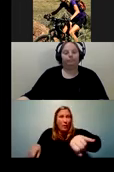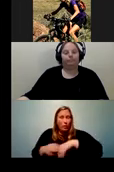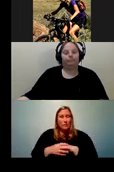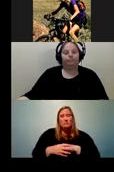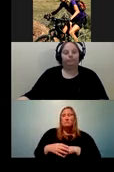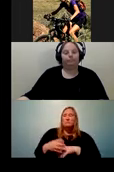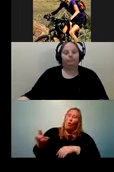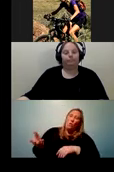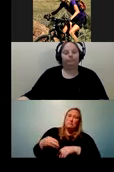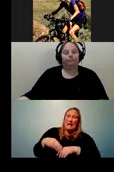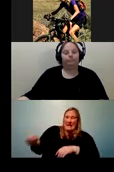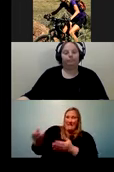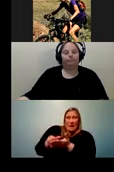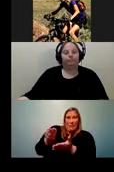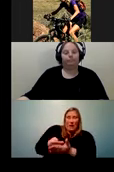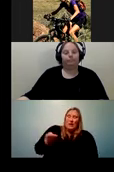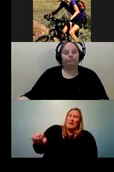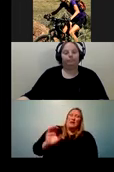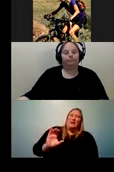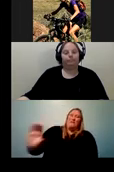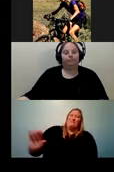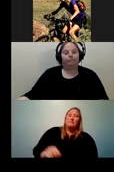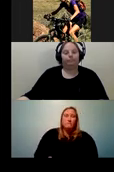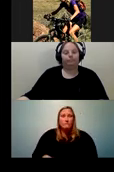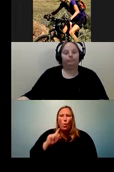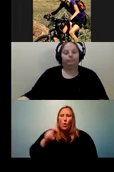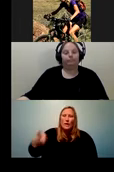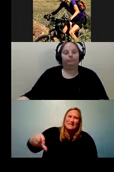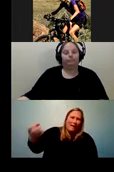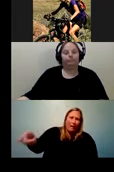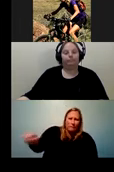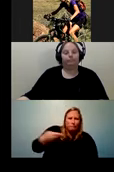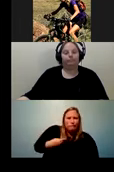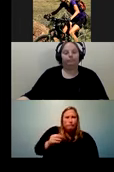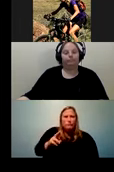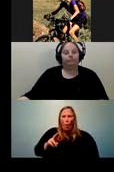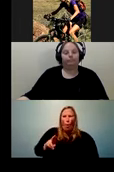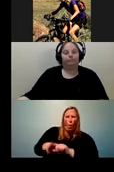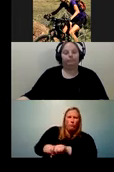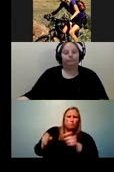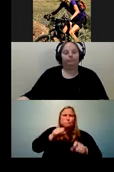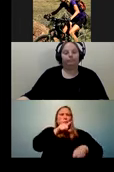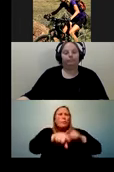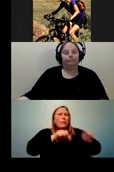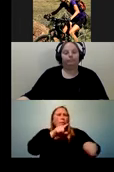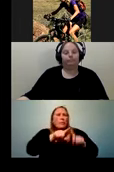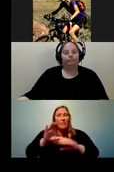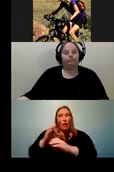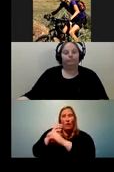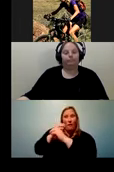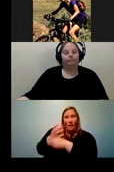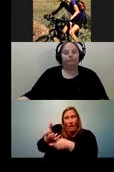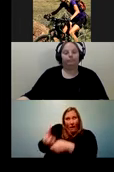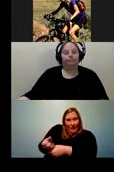Taking things of value from the client or violating their confidentiality. So boundary crossings versus